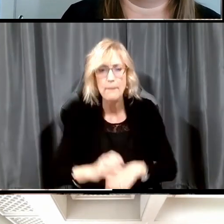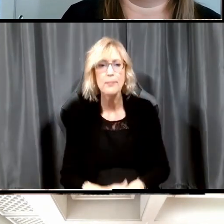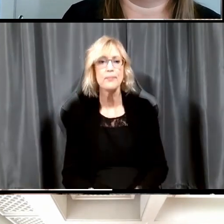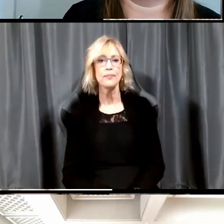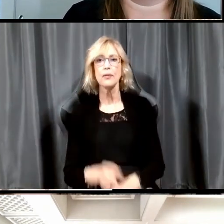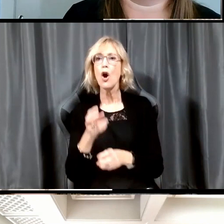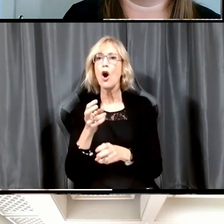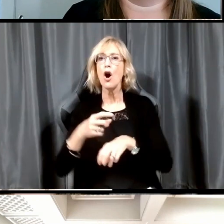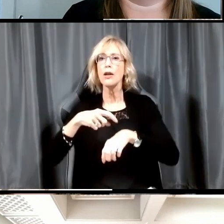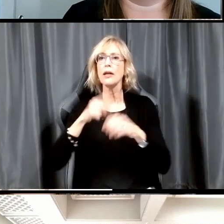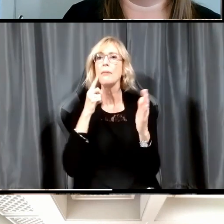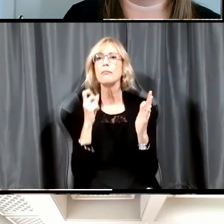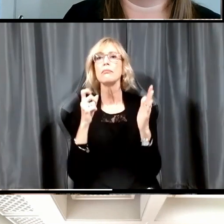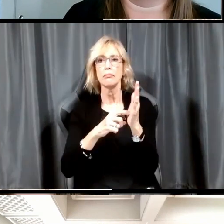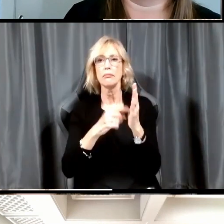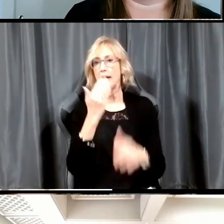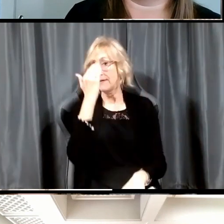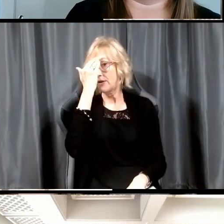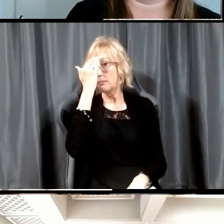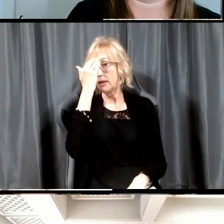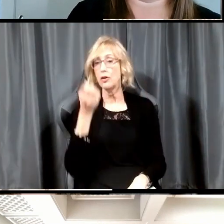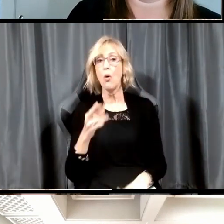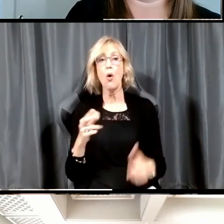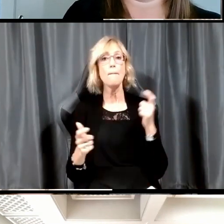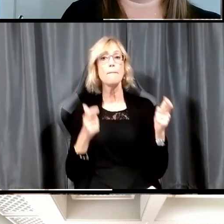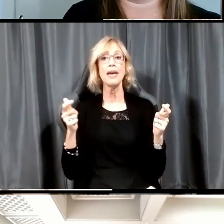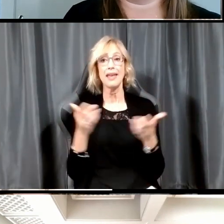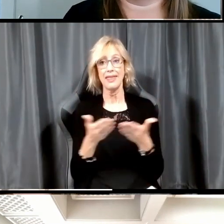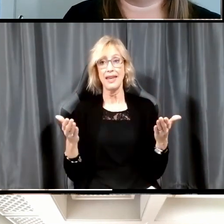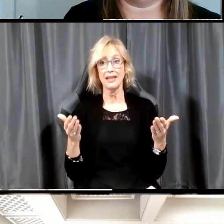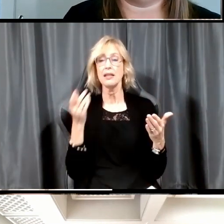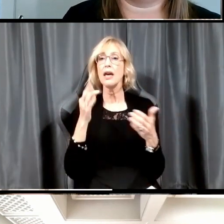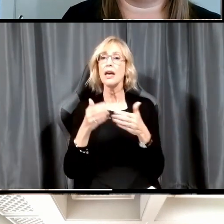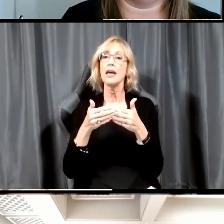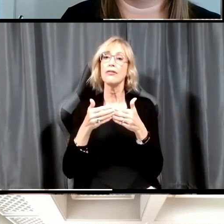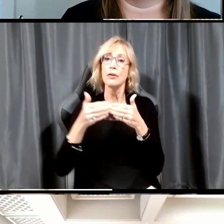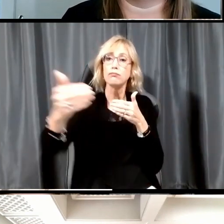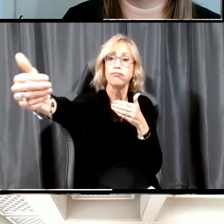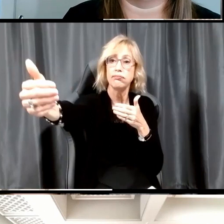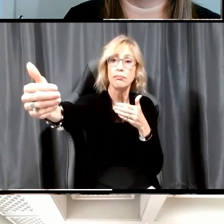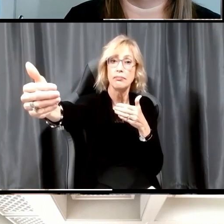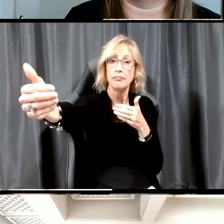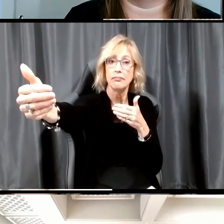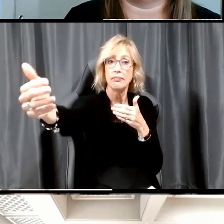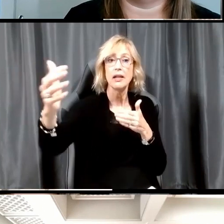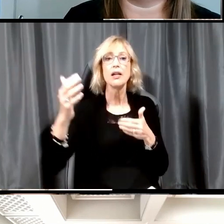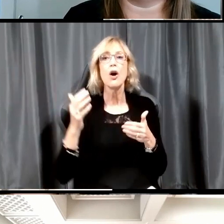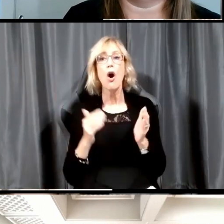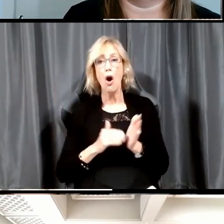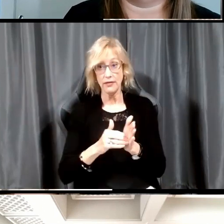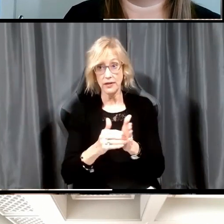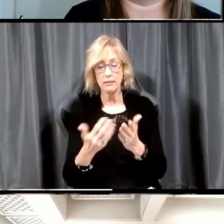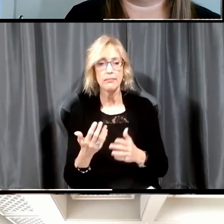Difficulty recognizing even familiar or large objects presented beyond their immediate area. So a lot of